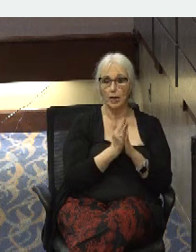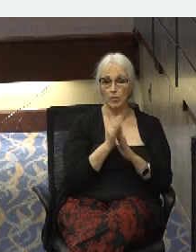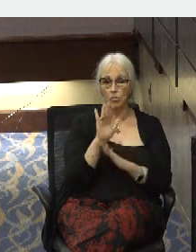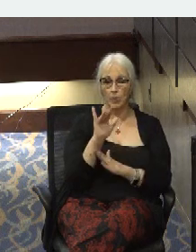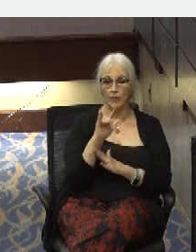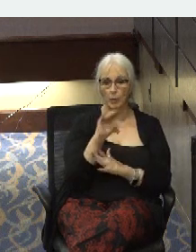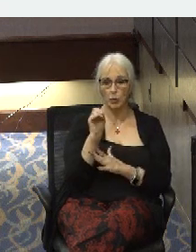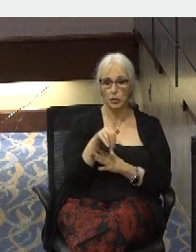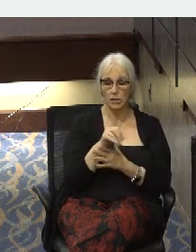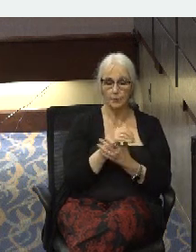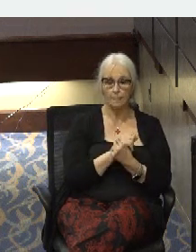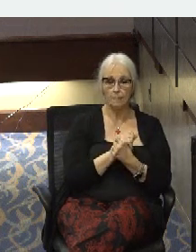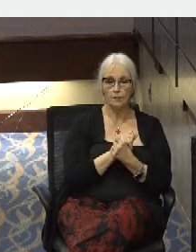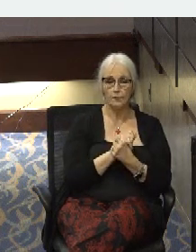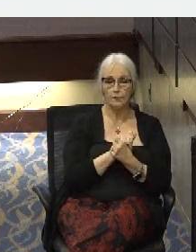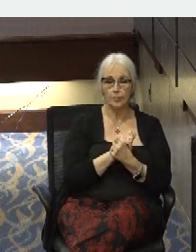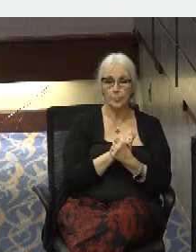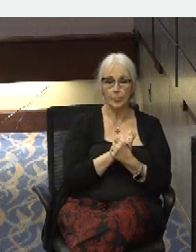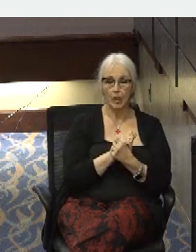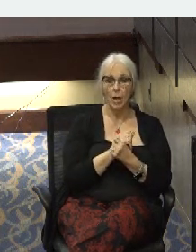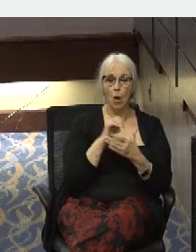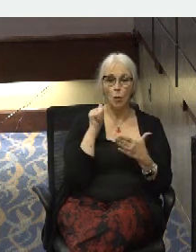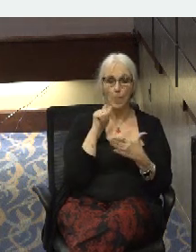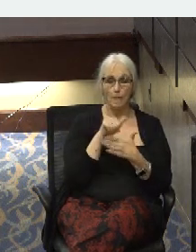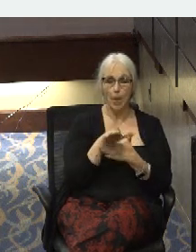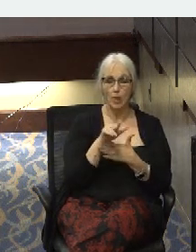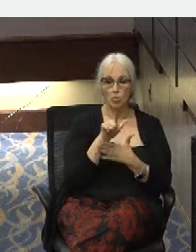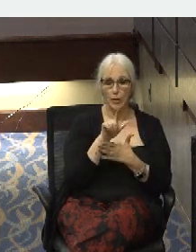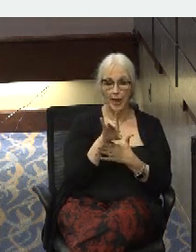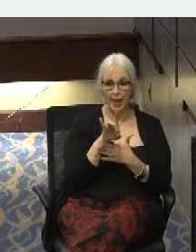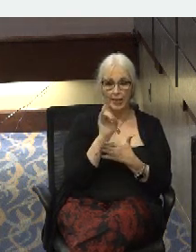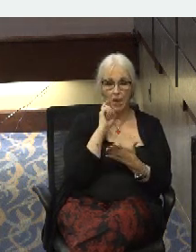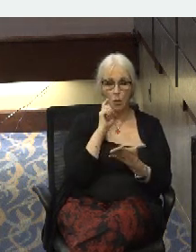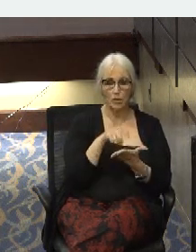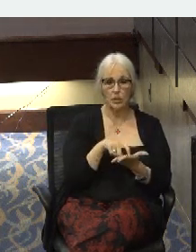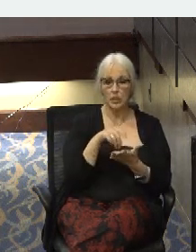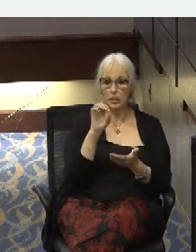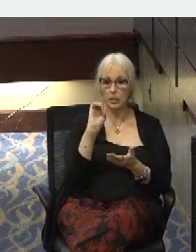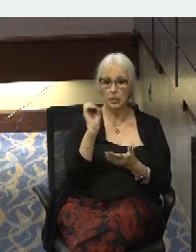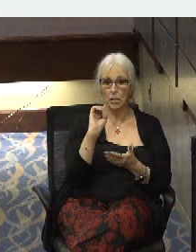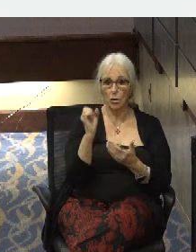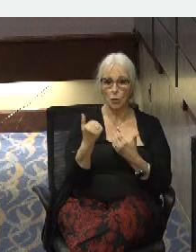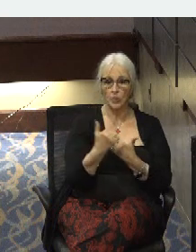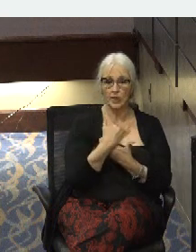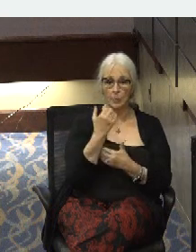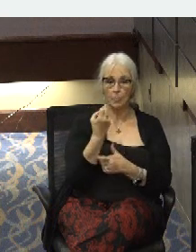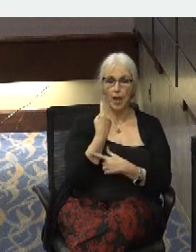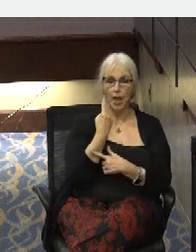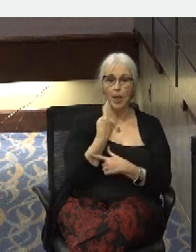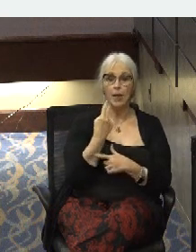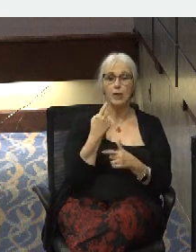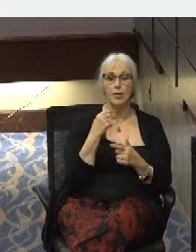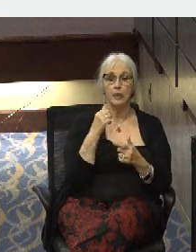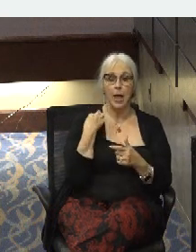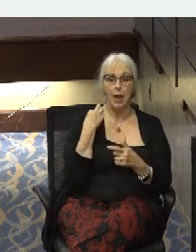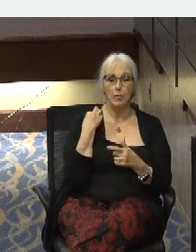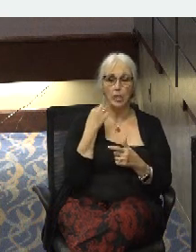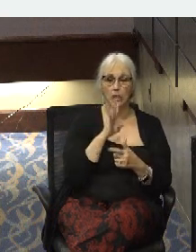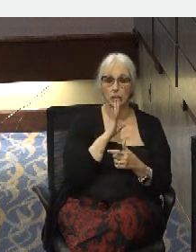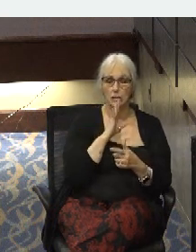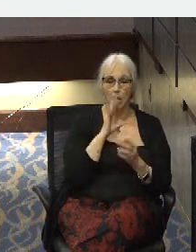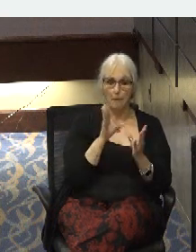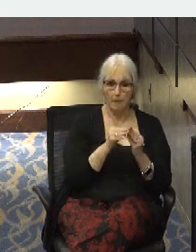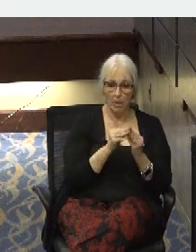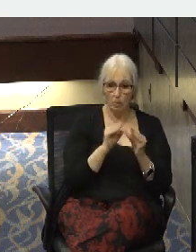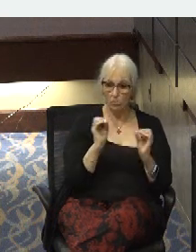25%. We mailed out 28 notices and had 0 returned on this request. The applicant spoke at the meeting and